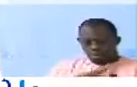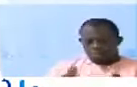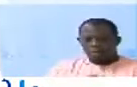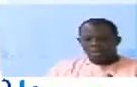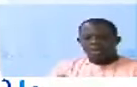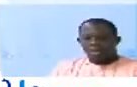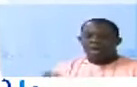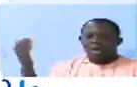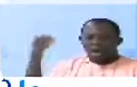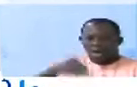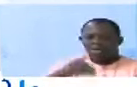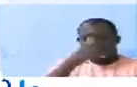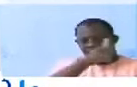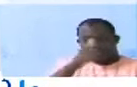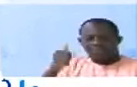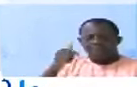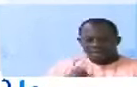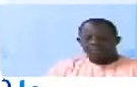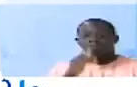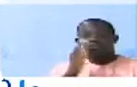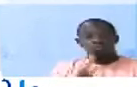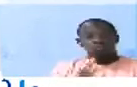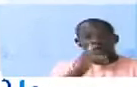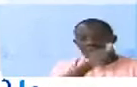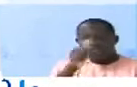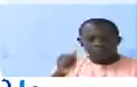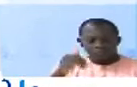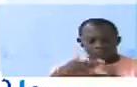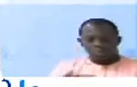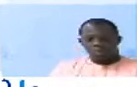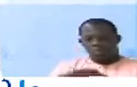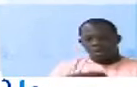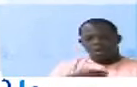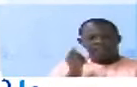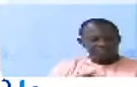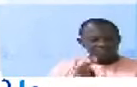everybody was in a hurry to see their relatives